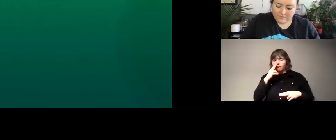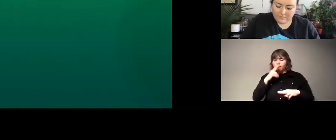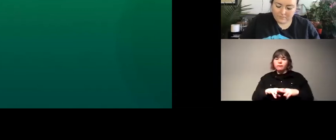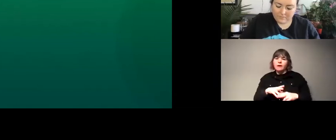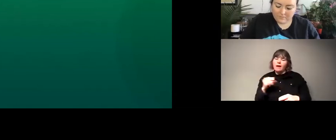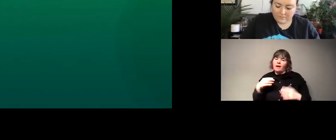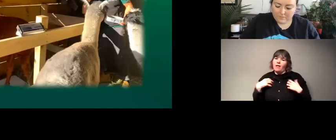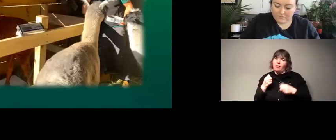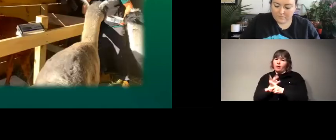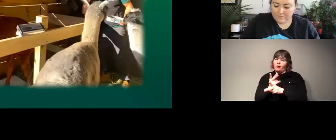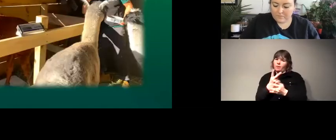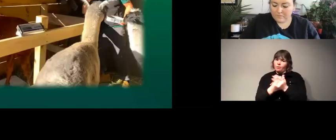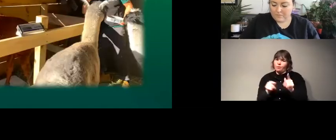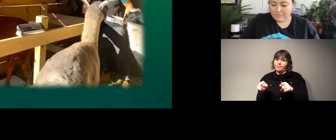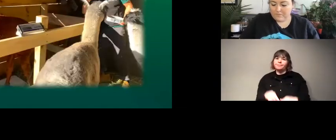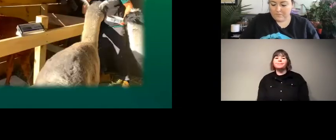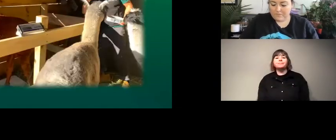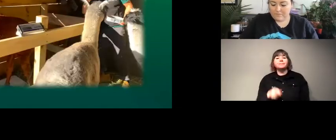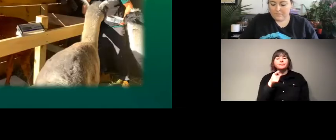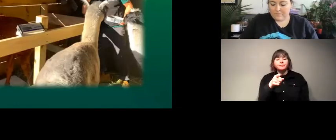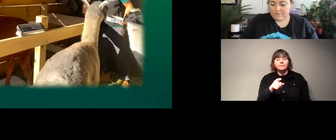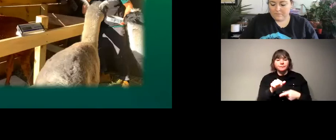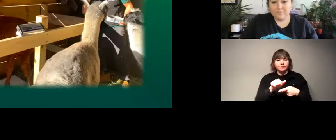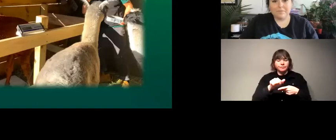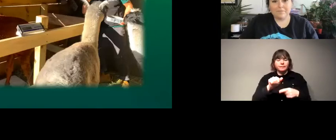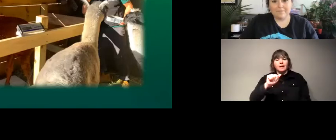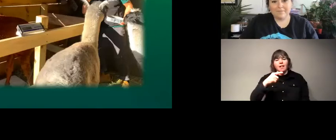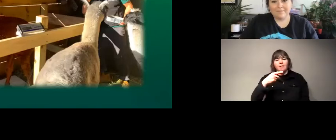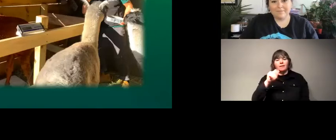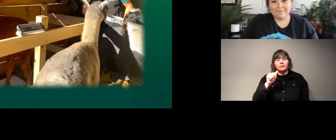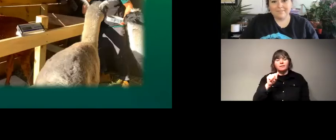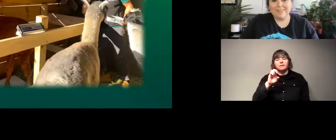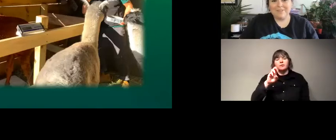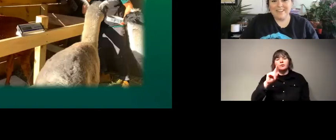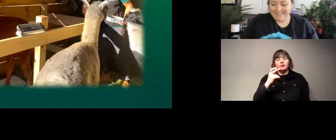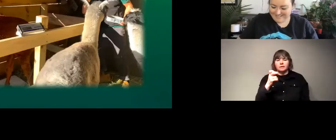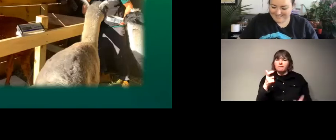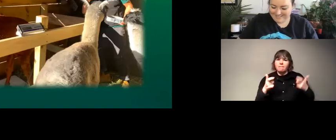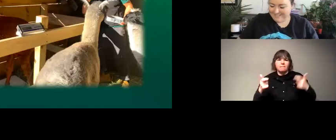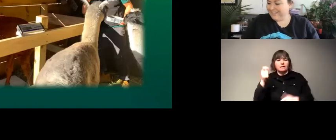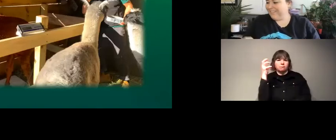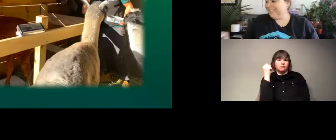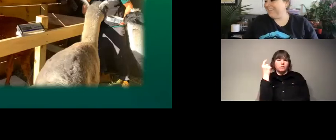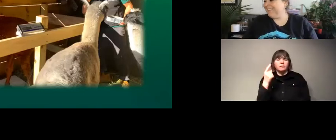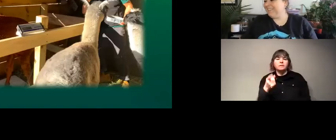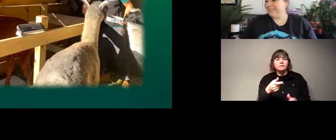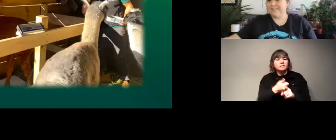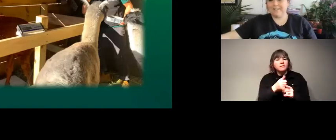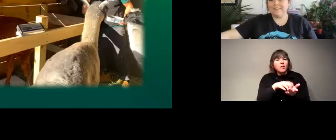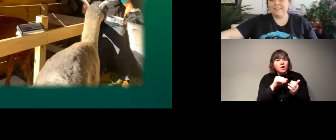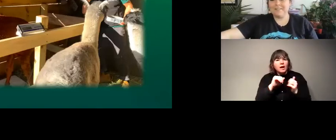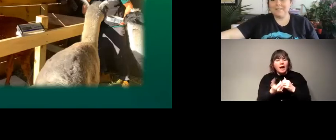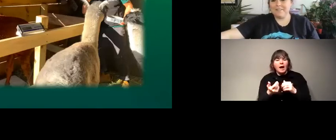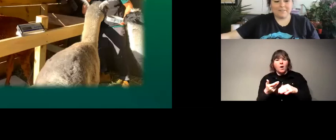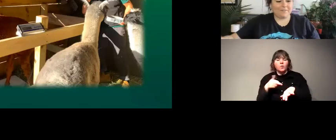care. So right here, of our alpacas, Eugene, our biggest one, is actually learning how to go onto a